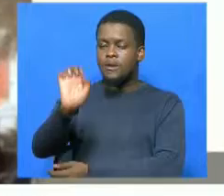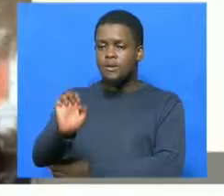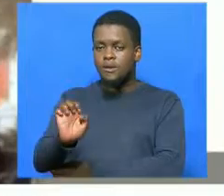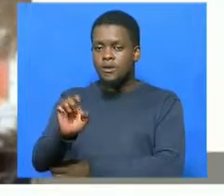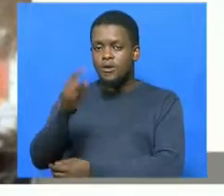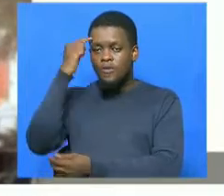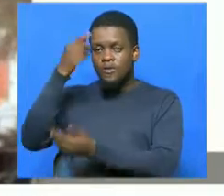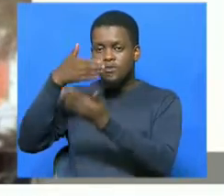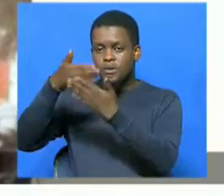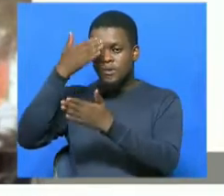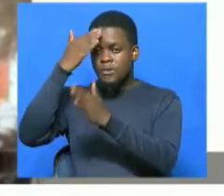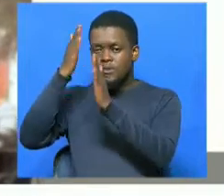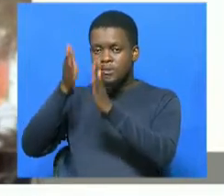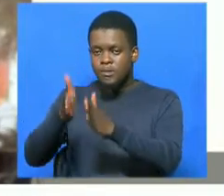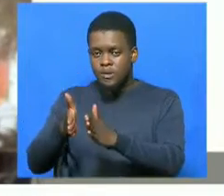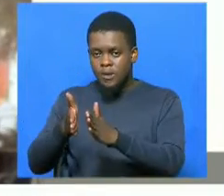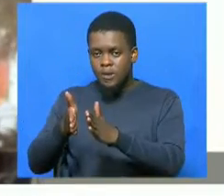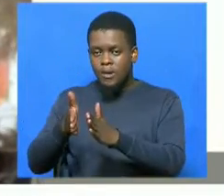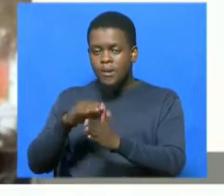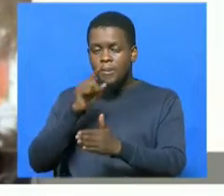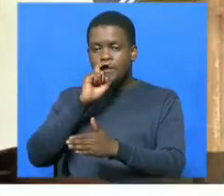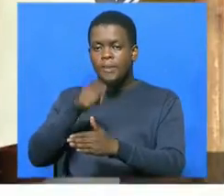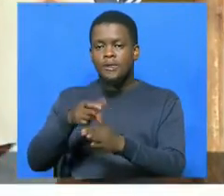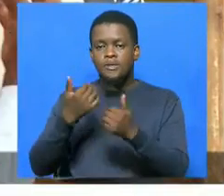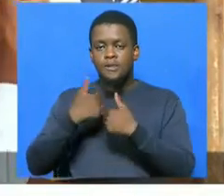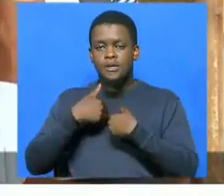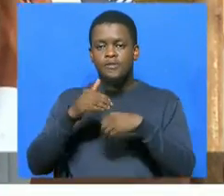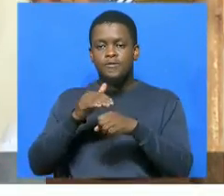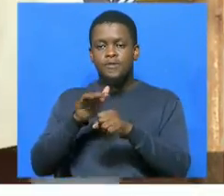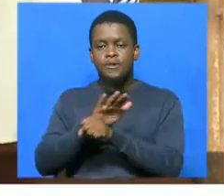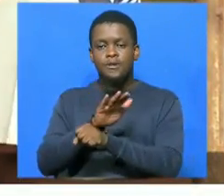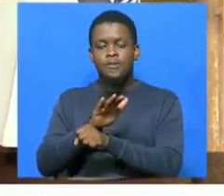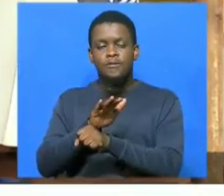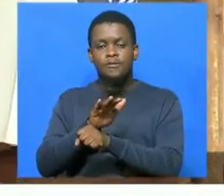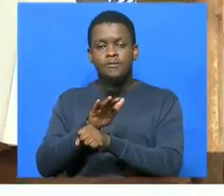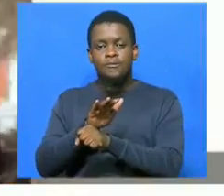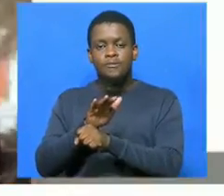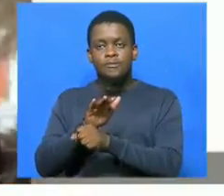target, as well as the entire community.